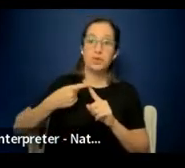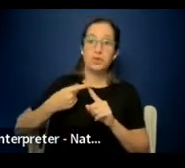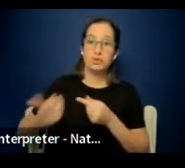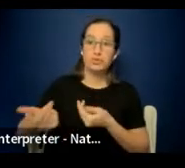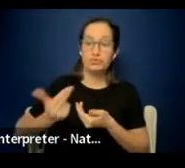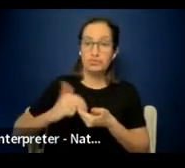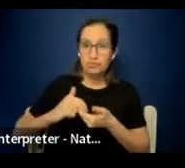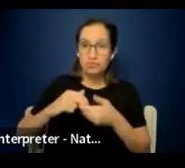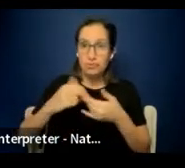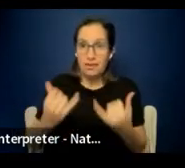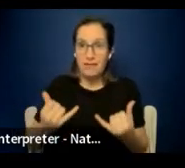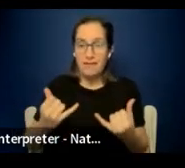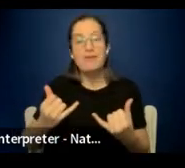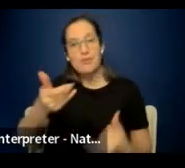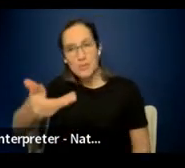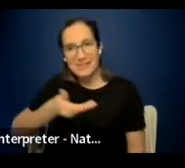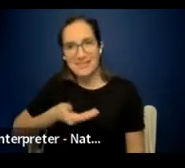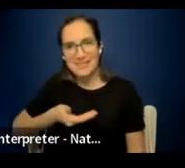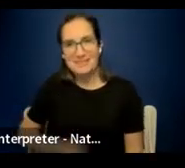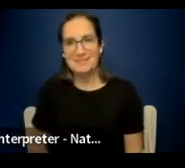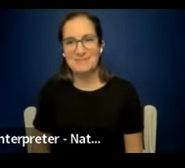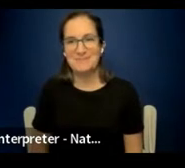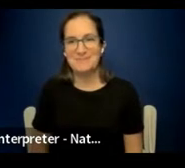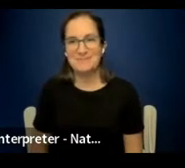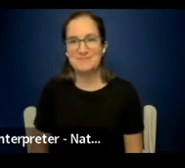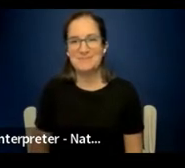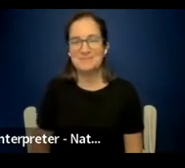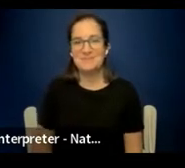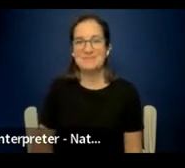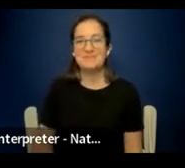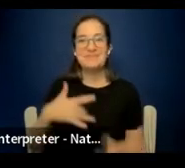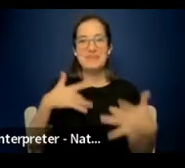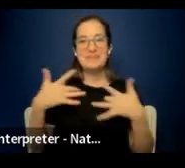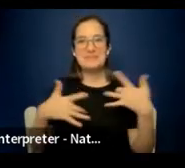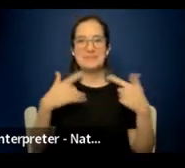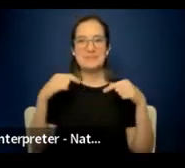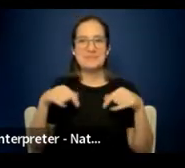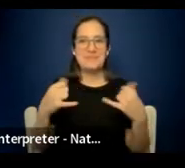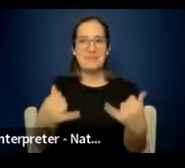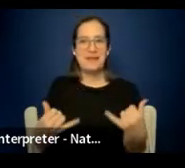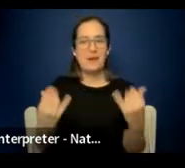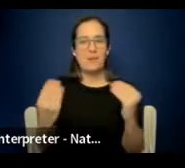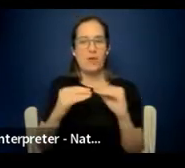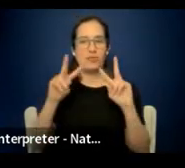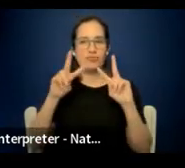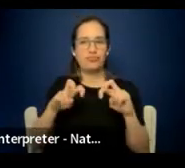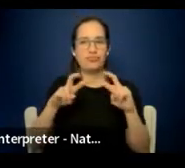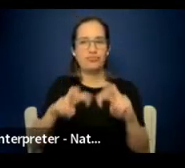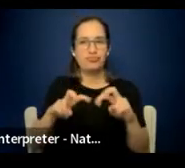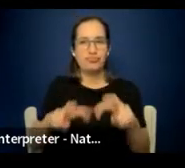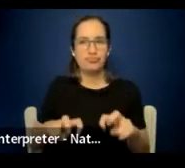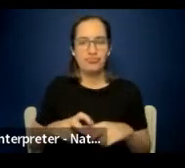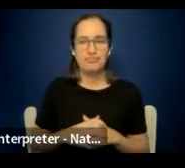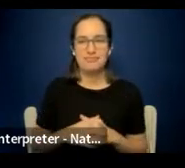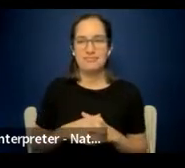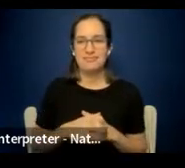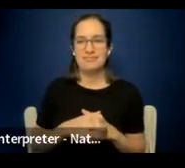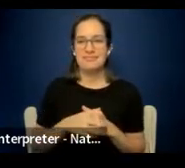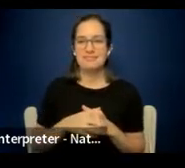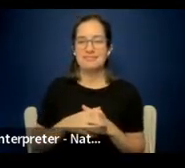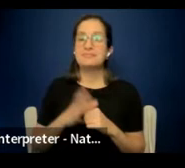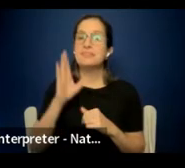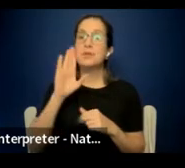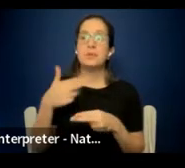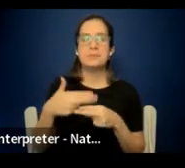series, welcome. Excited to dig into this with all of you. So just kind of, I'll do a very